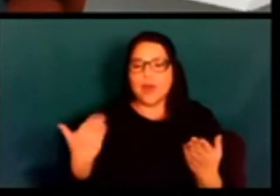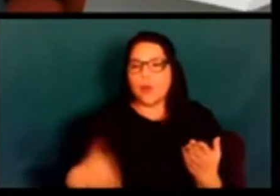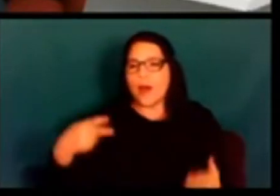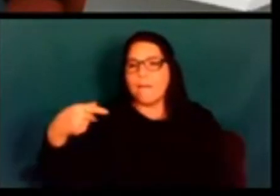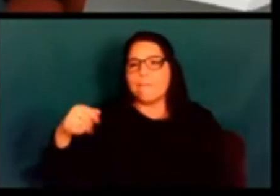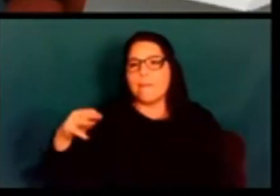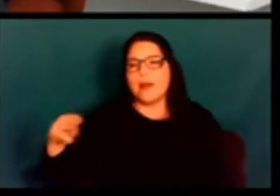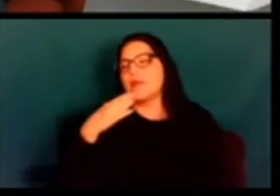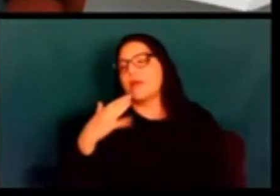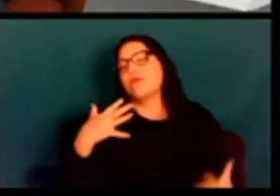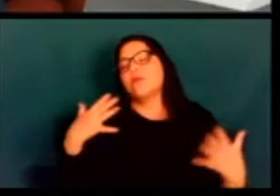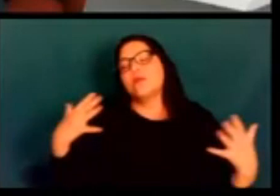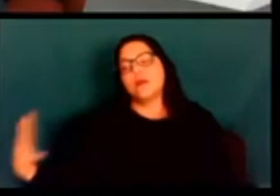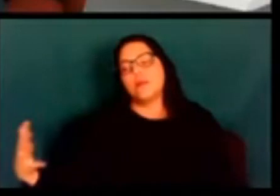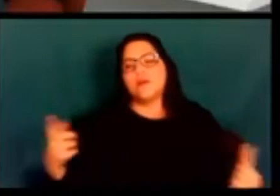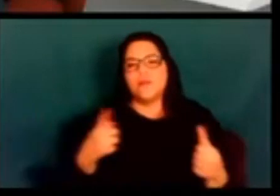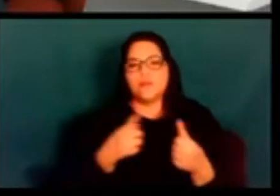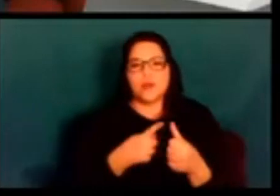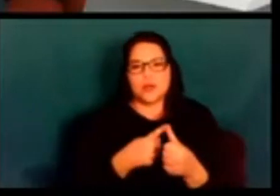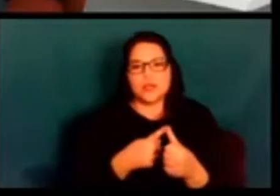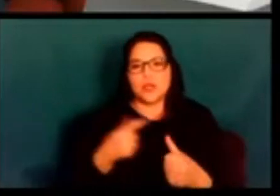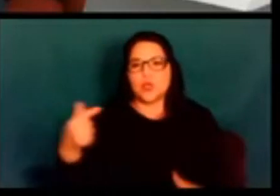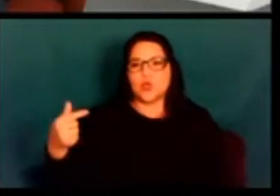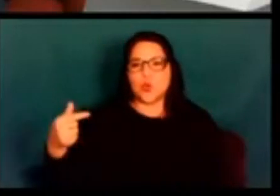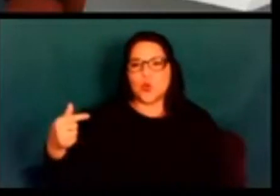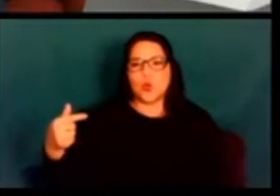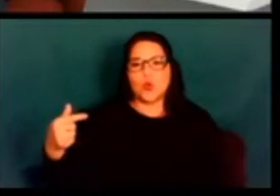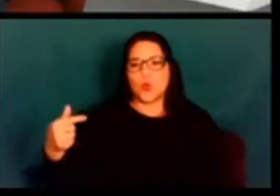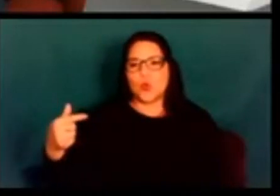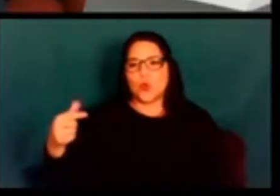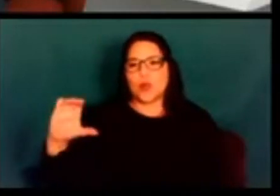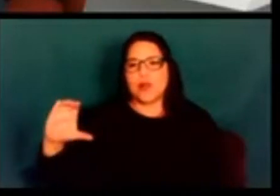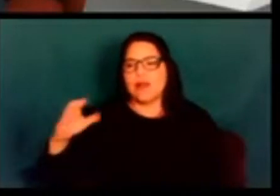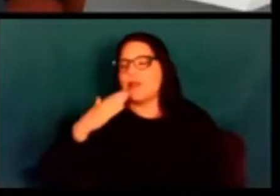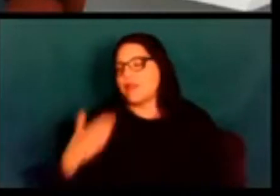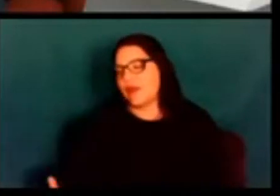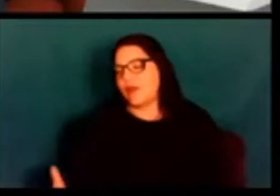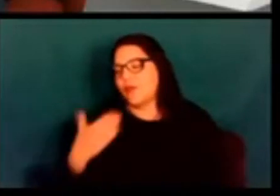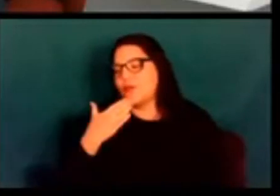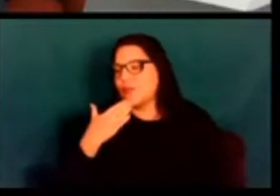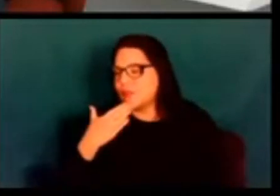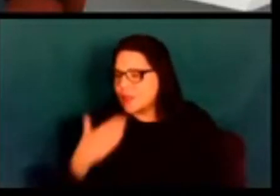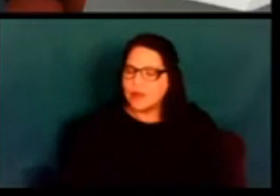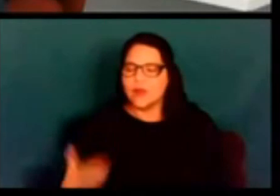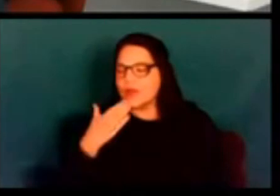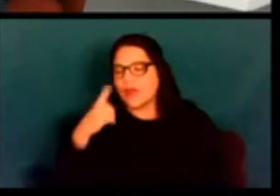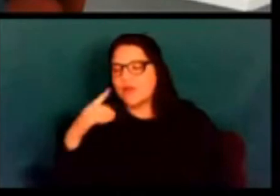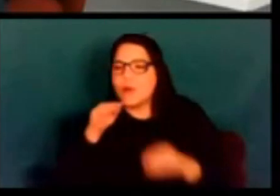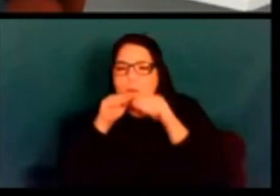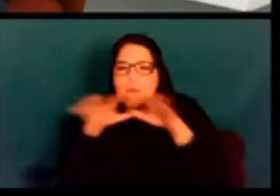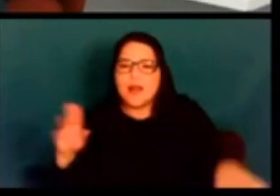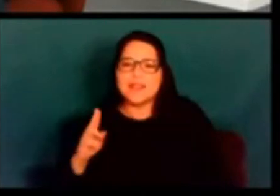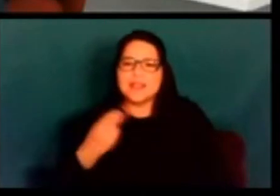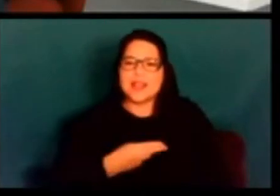you very much. First and foremost, George, thank you. Thank you for doing this. Thank you for blessing us